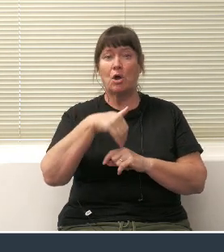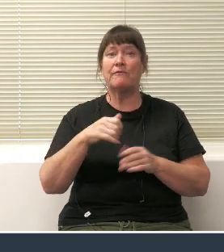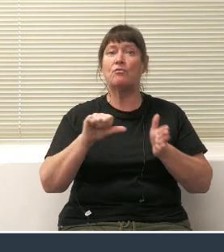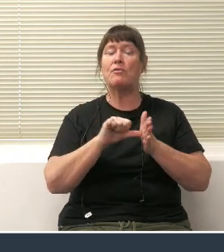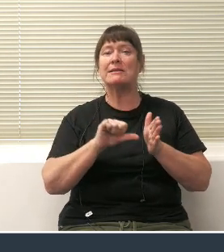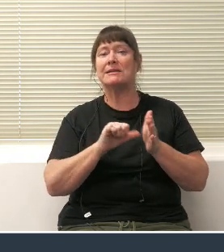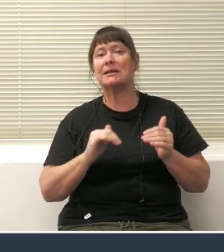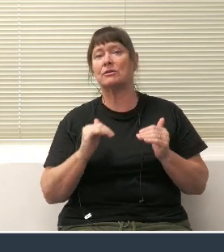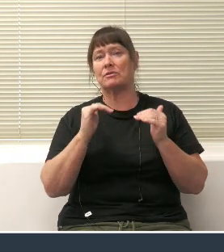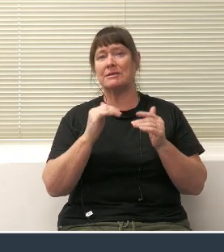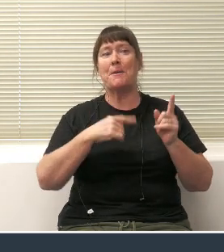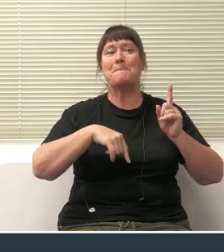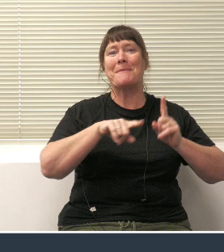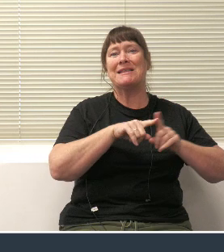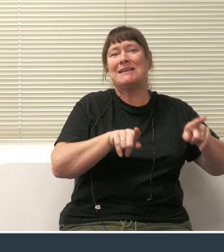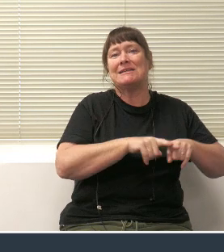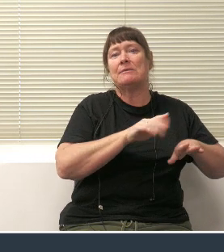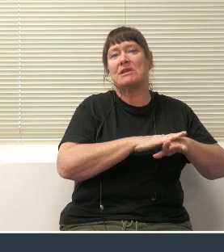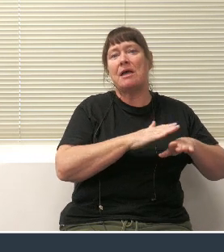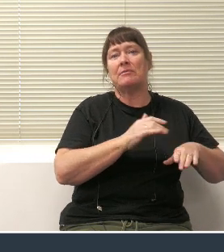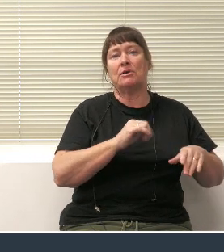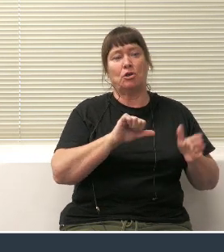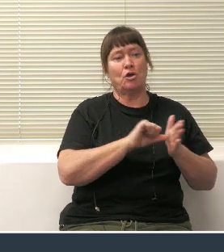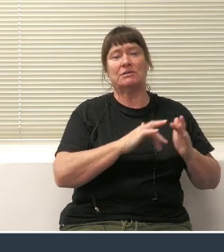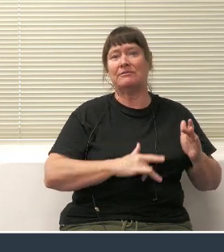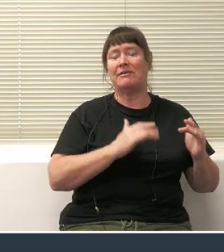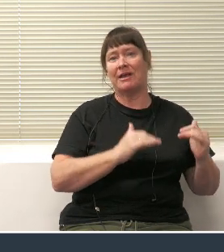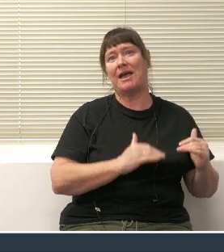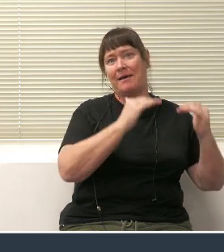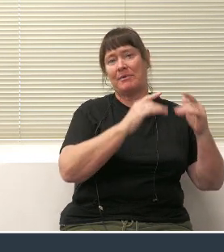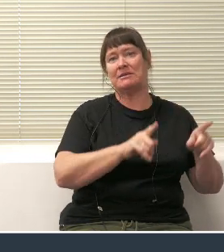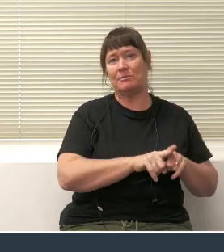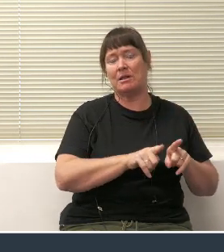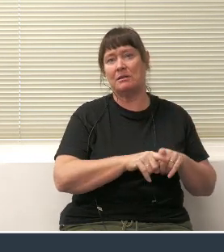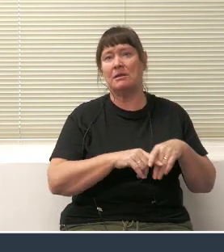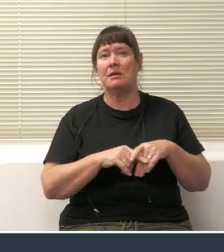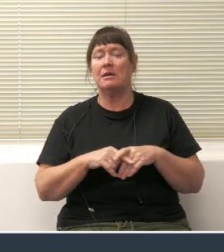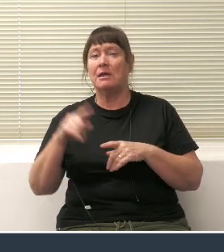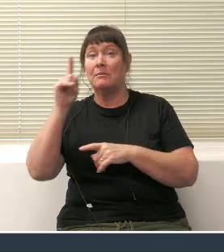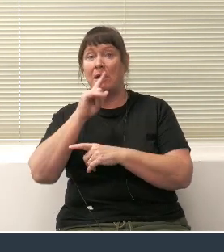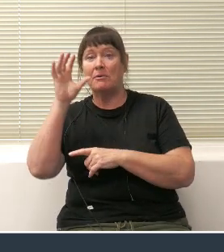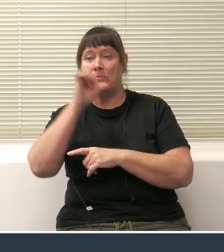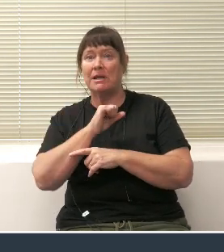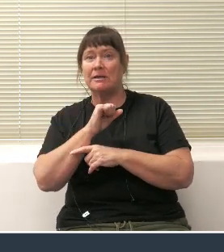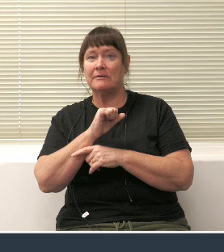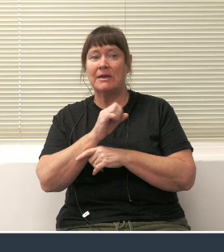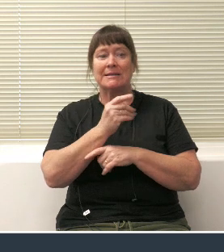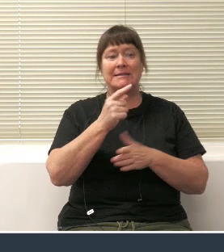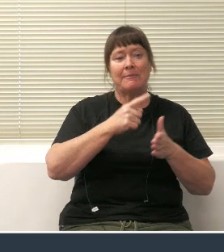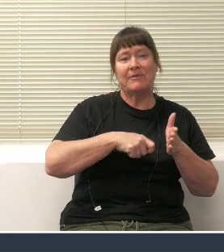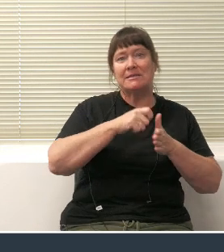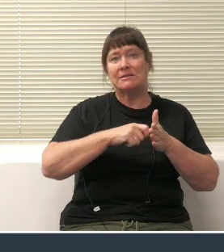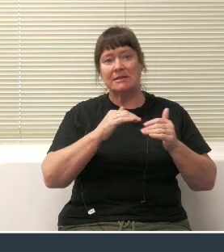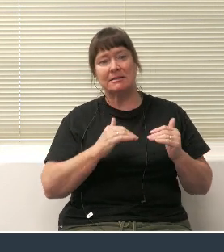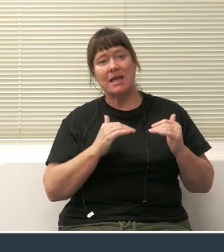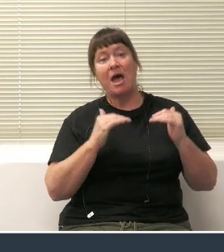rates increase in the high cost of living. The analysis also notes that submitters believed that increasing some fees and charges by